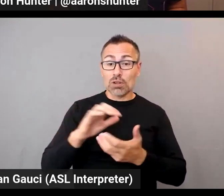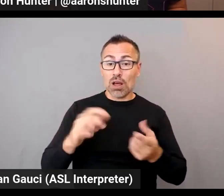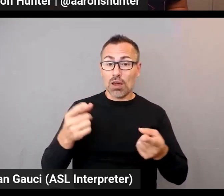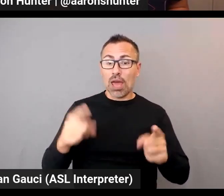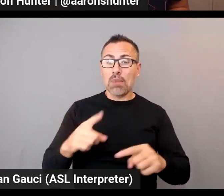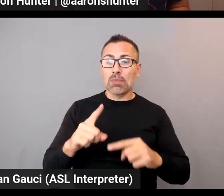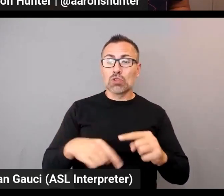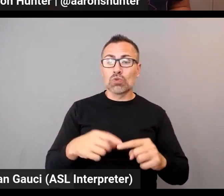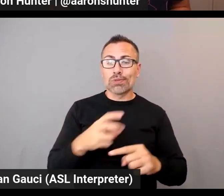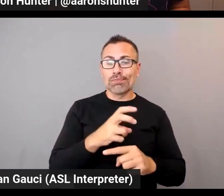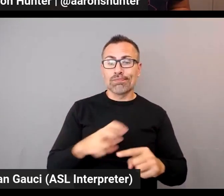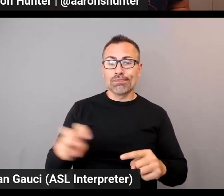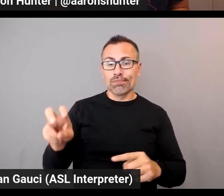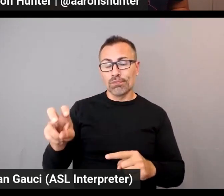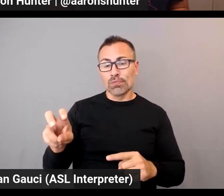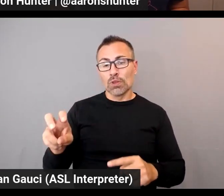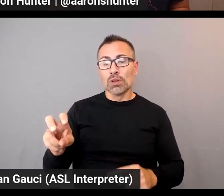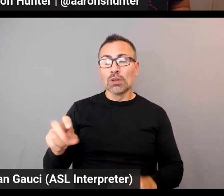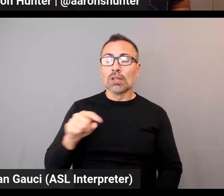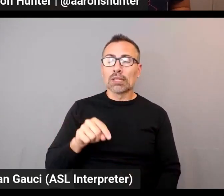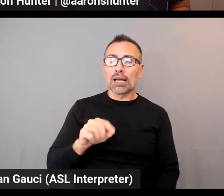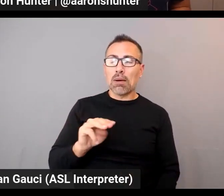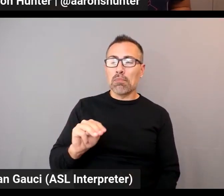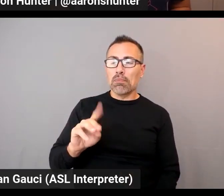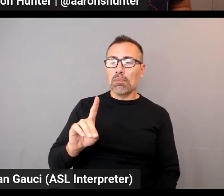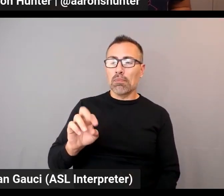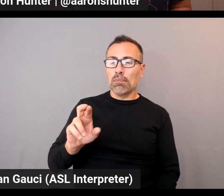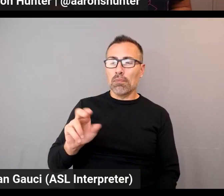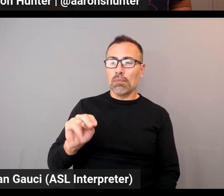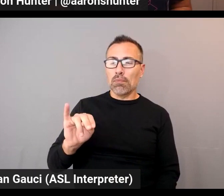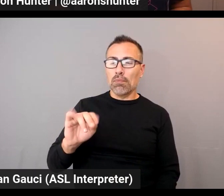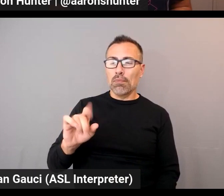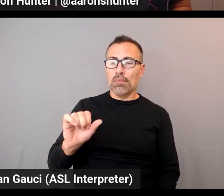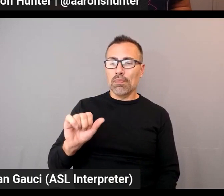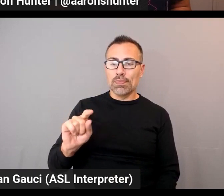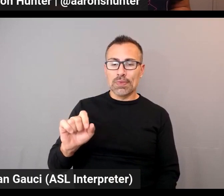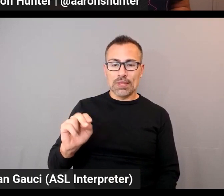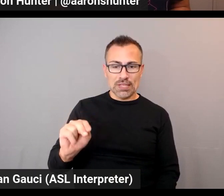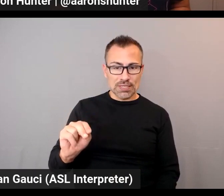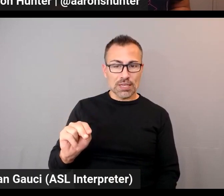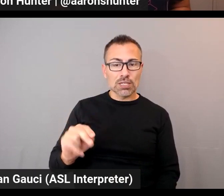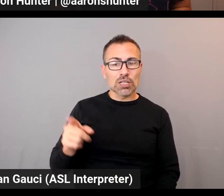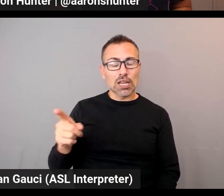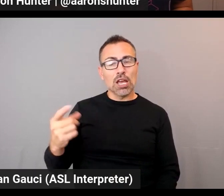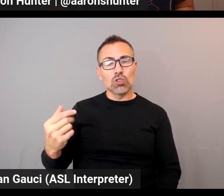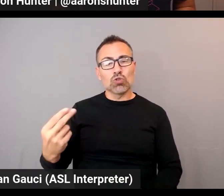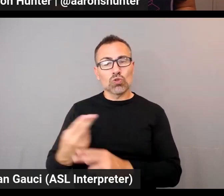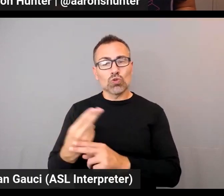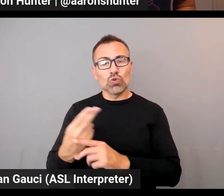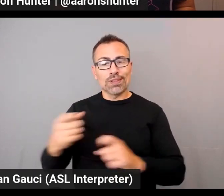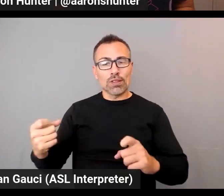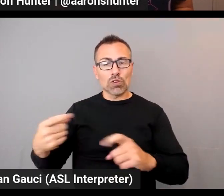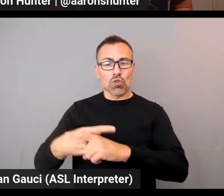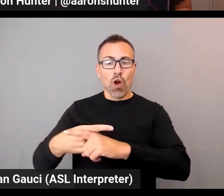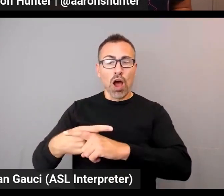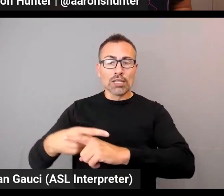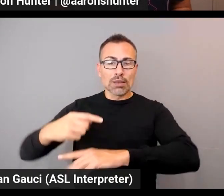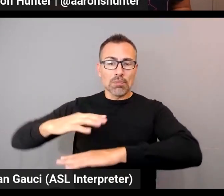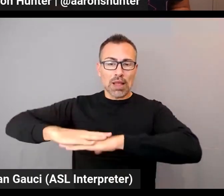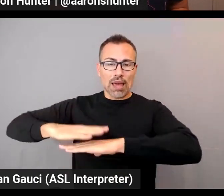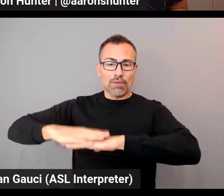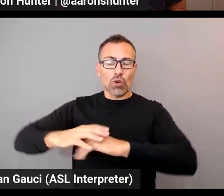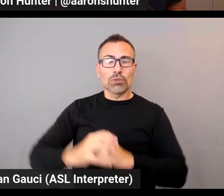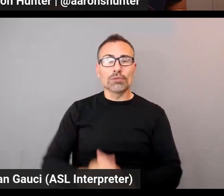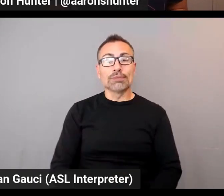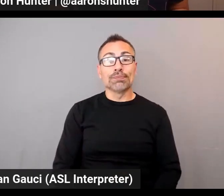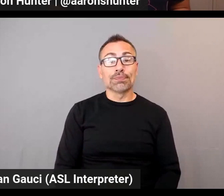that modernization to a newer version of .NET and can run on, Linux or modern platforms. And then the one big